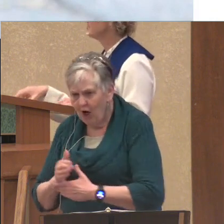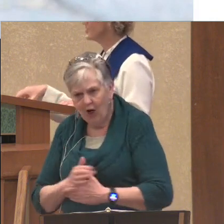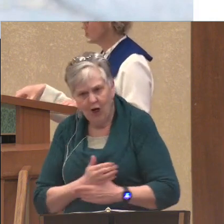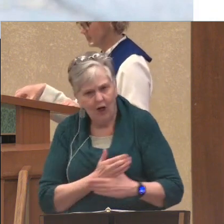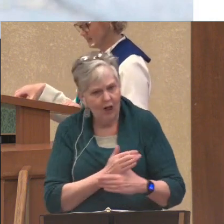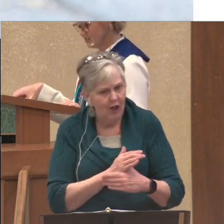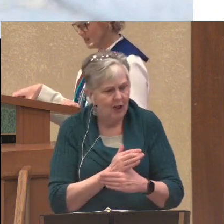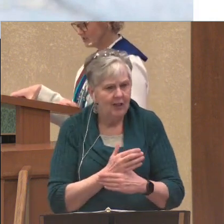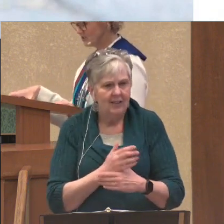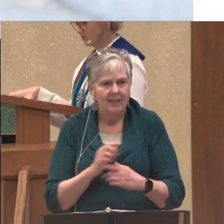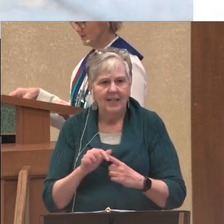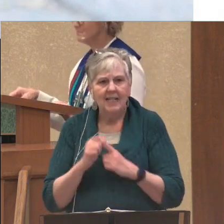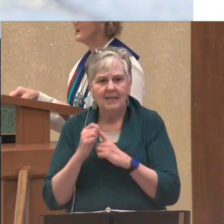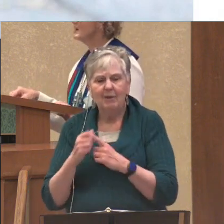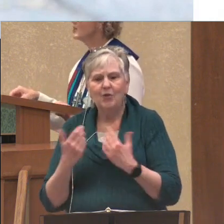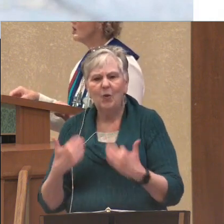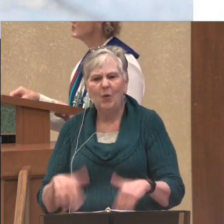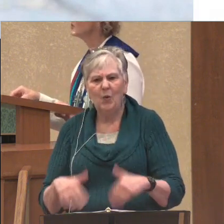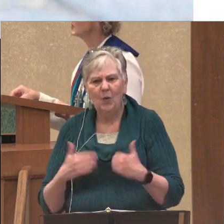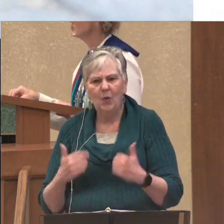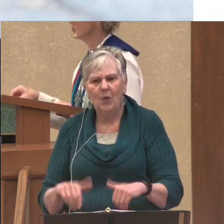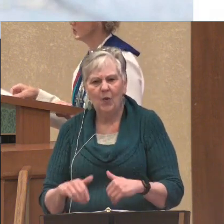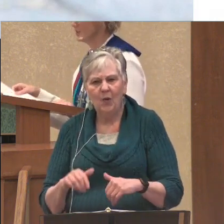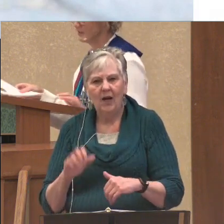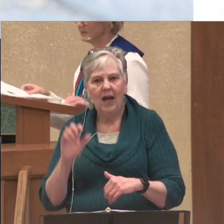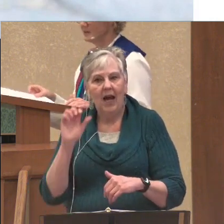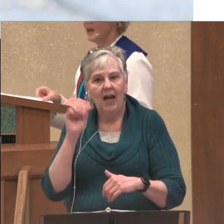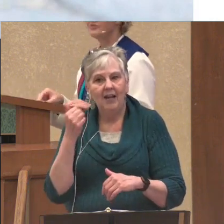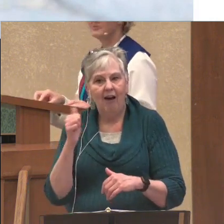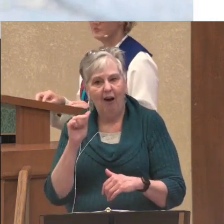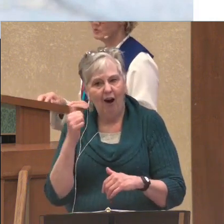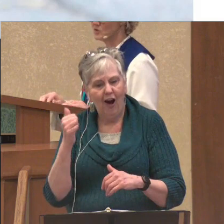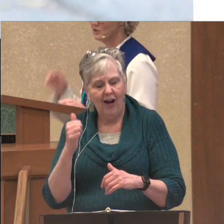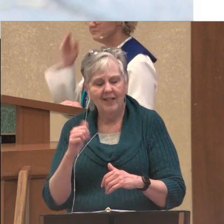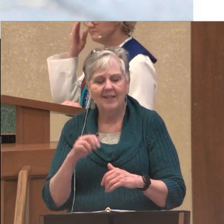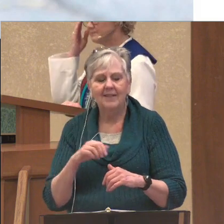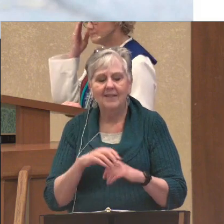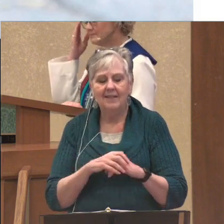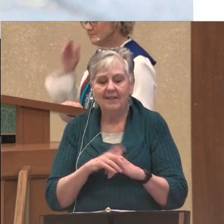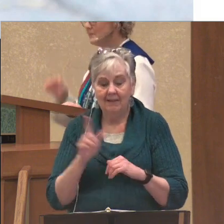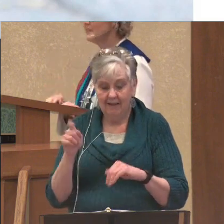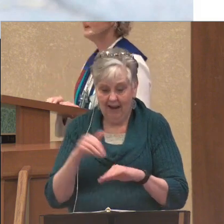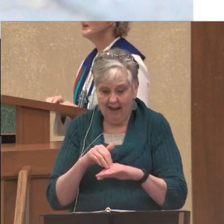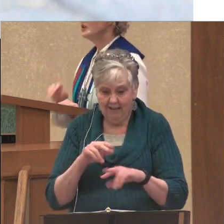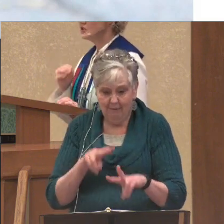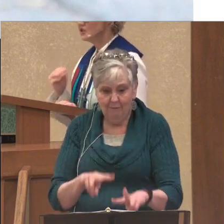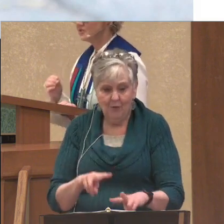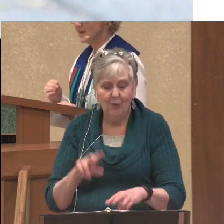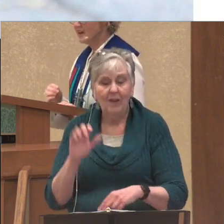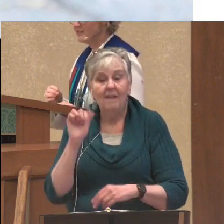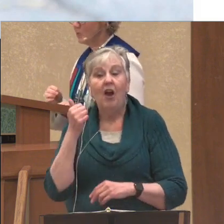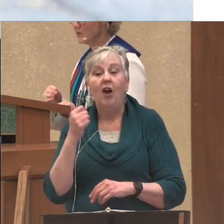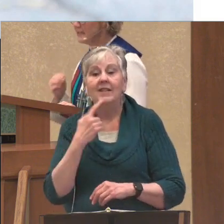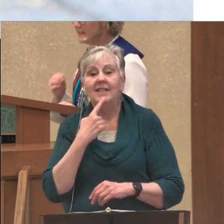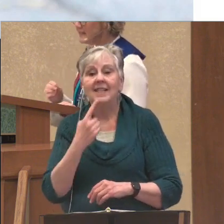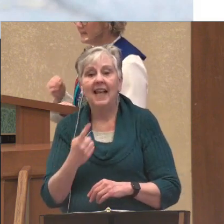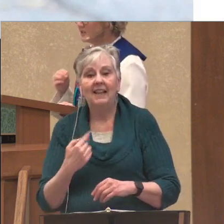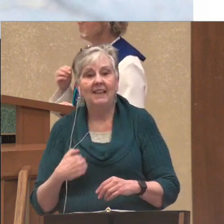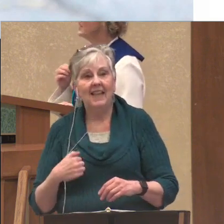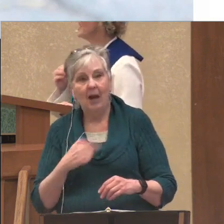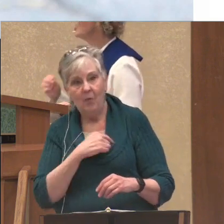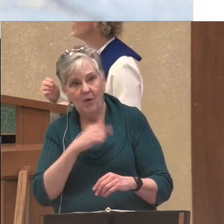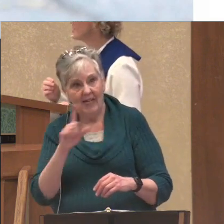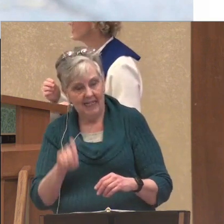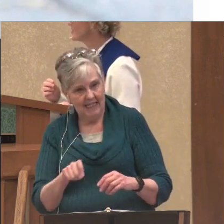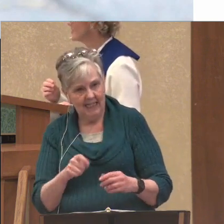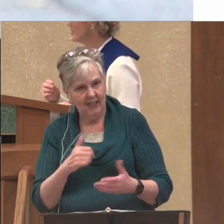I was especially touched by an aunt's eulogy at the funeral. She said that we need to